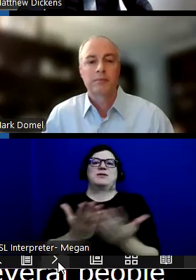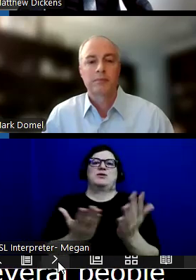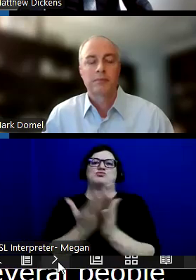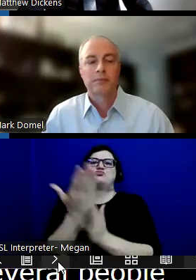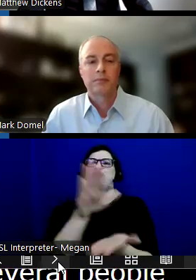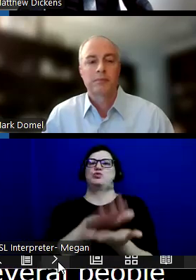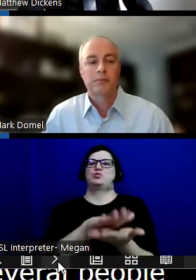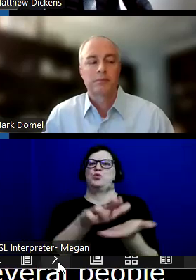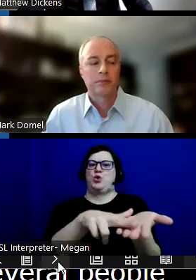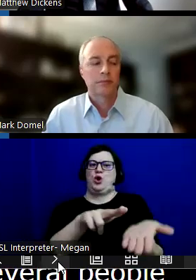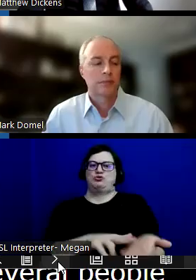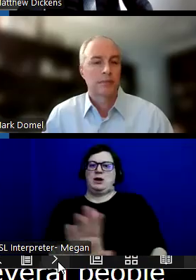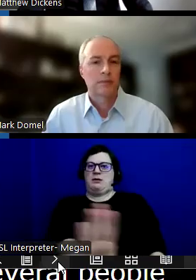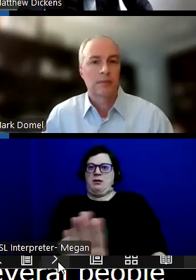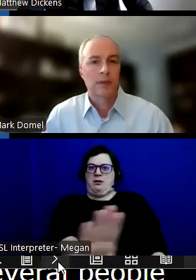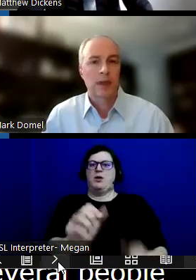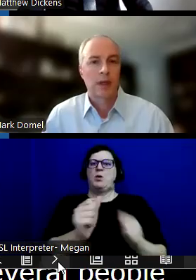school contract with the parents.